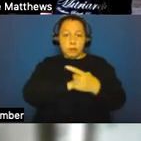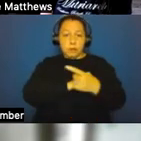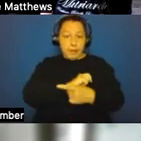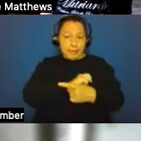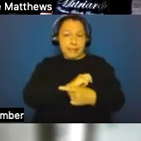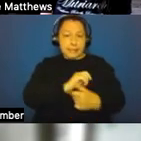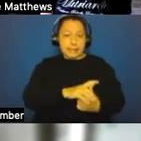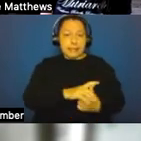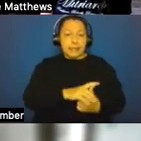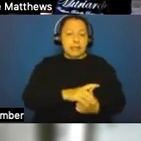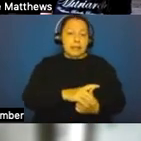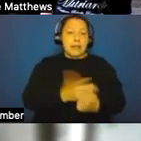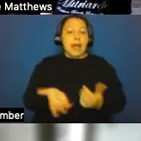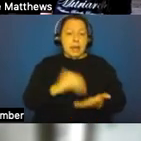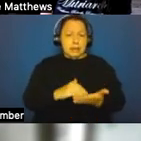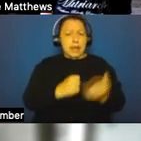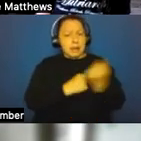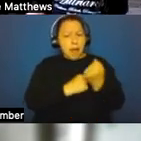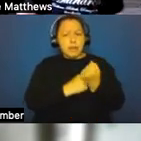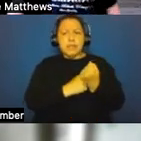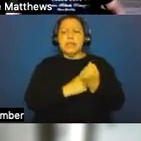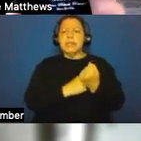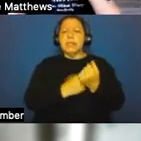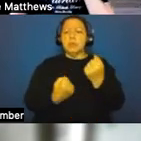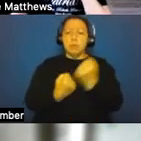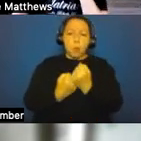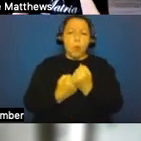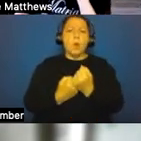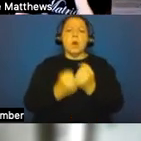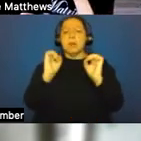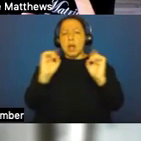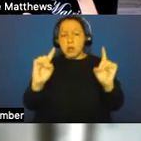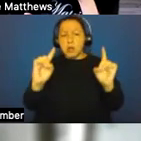And then again, the advocacy, support, and education through all of it.